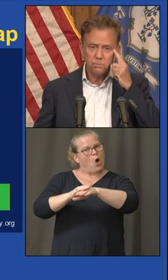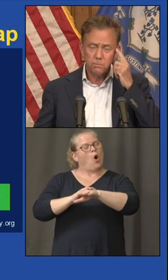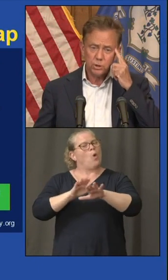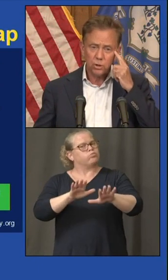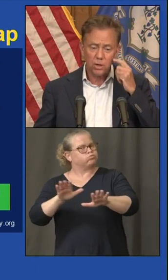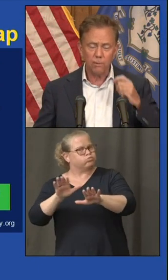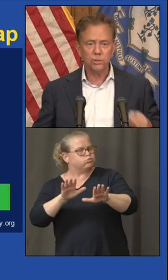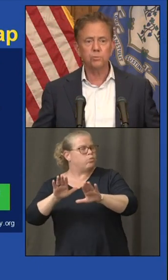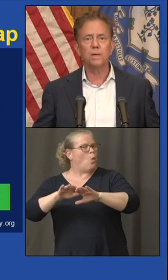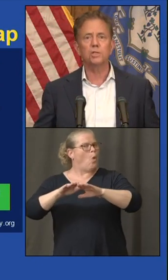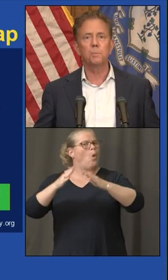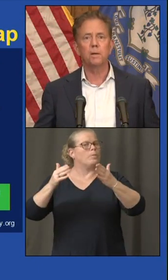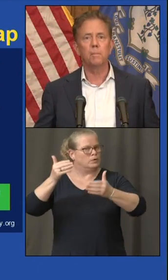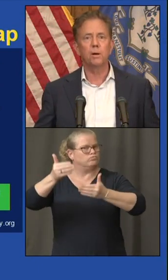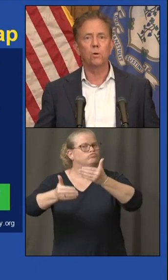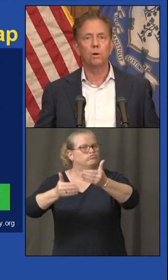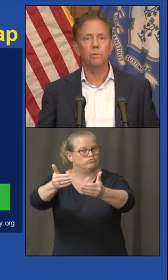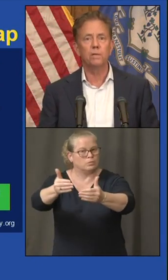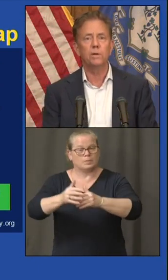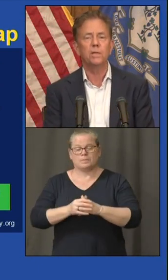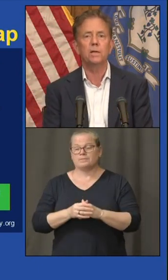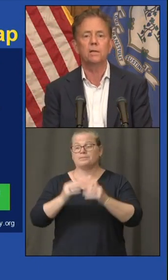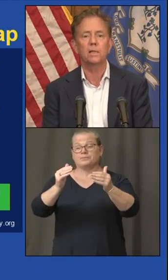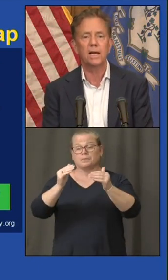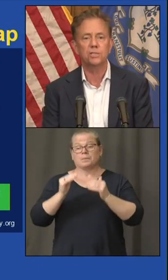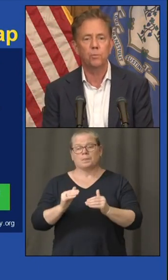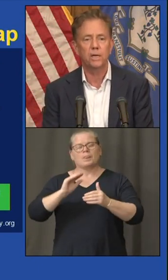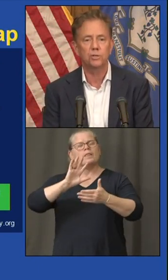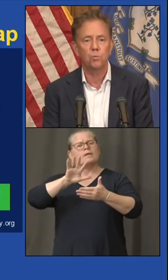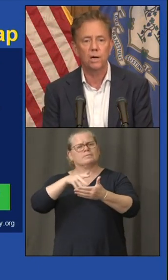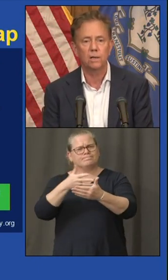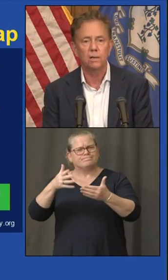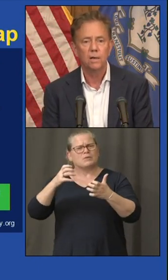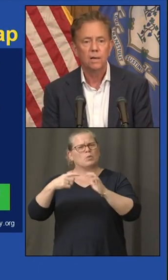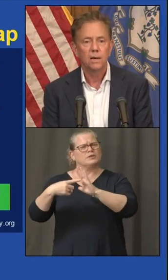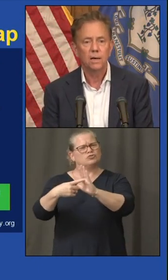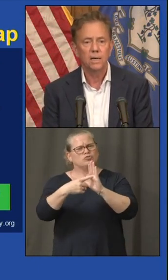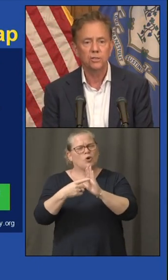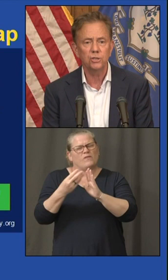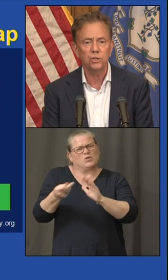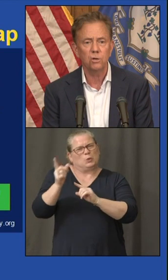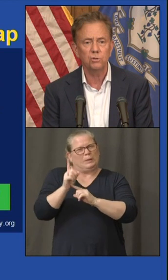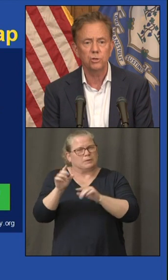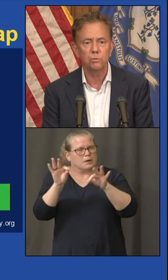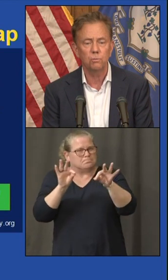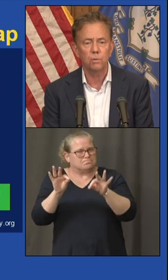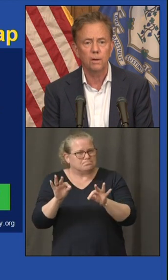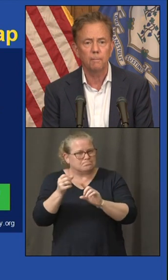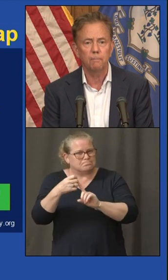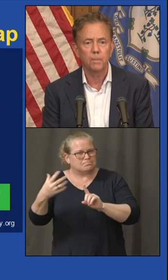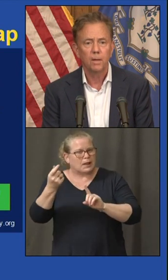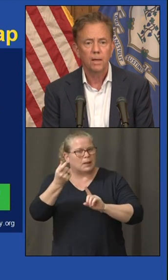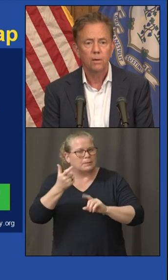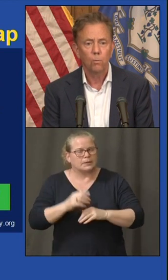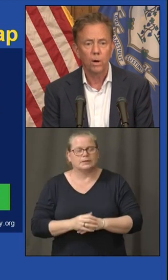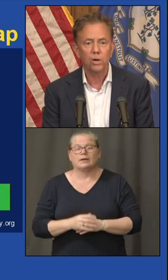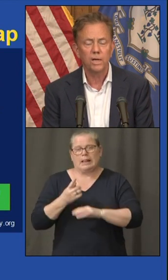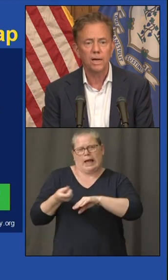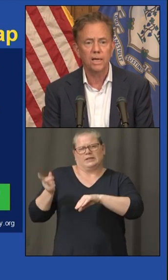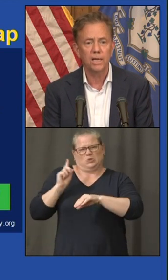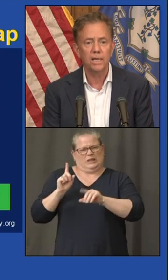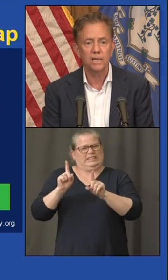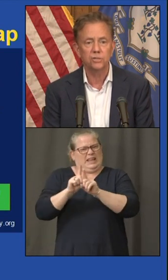next chart I just wanted to spend a minute on. We did it last week as well. It just shows you